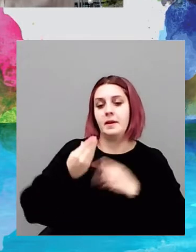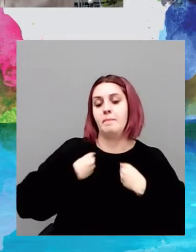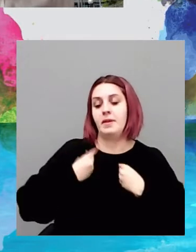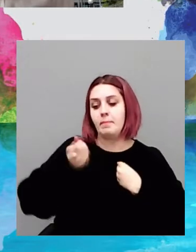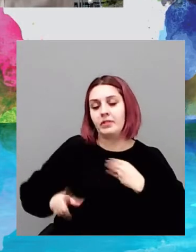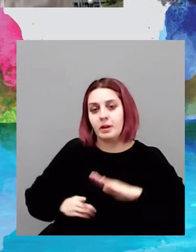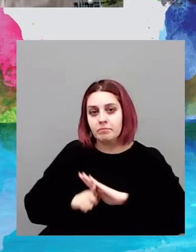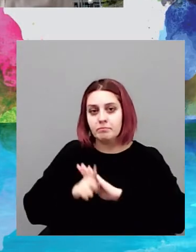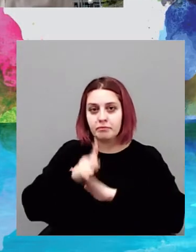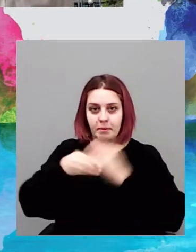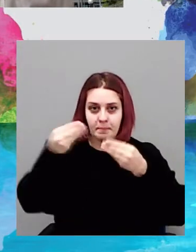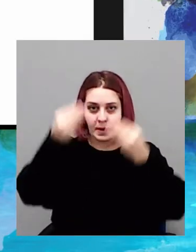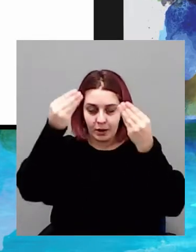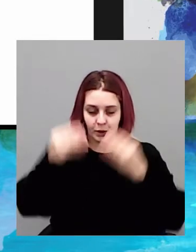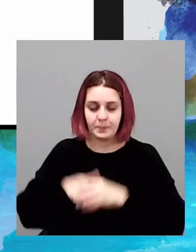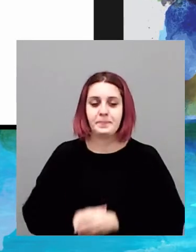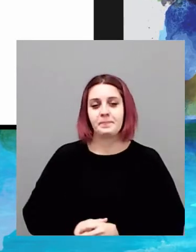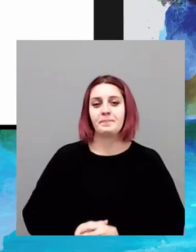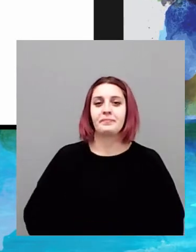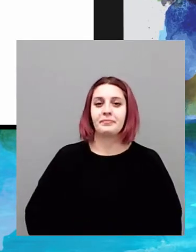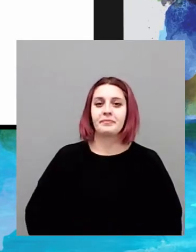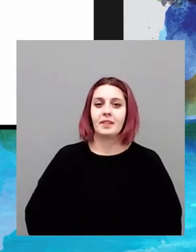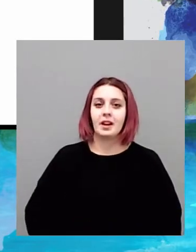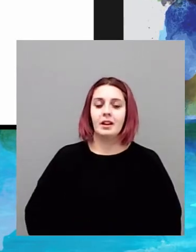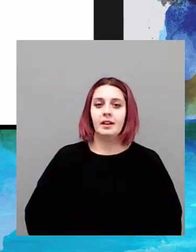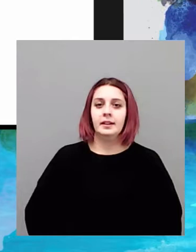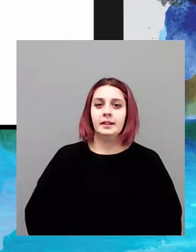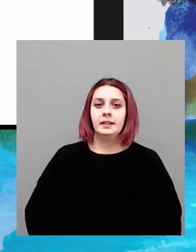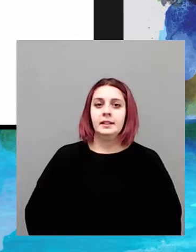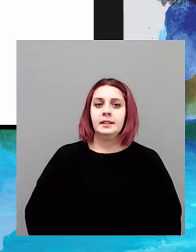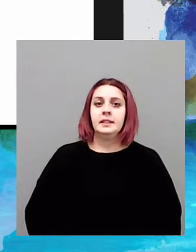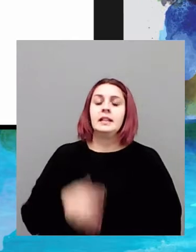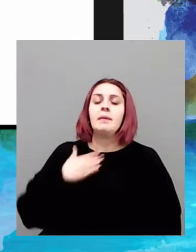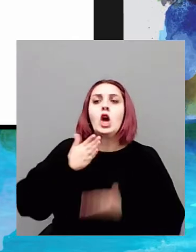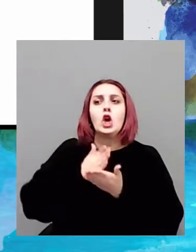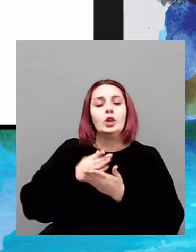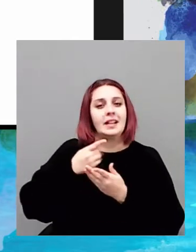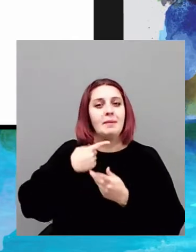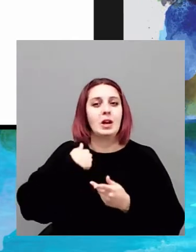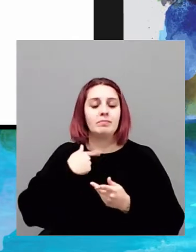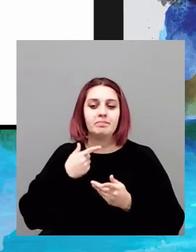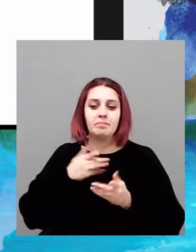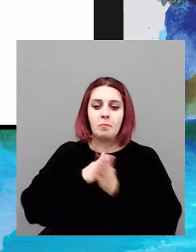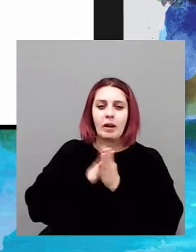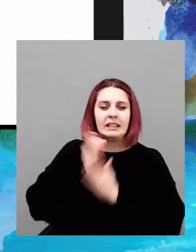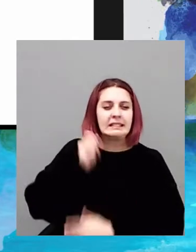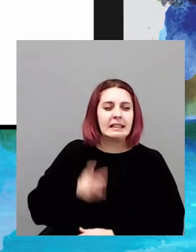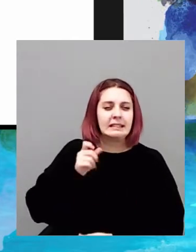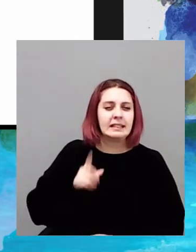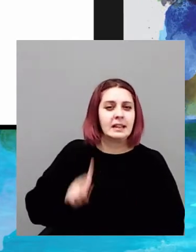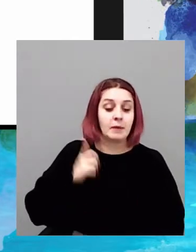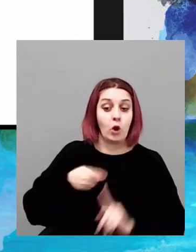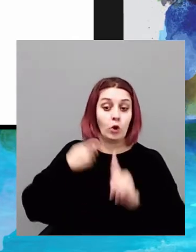move forward in their professional life. So that's very encouraging for us. Another thing about the course is that the motivation